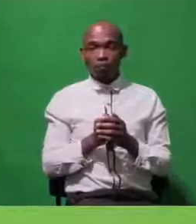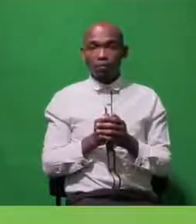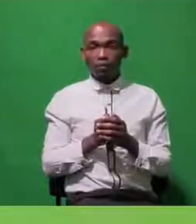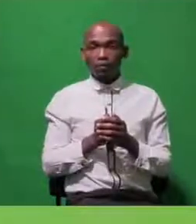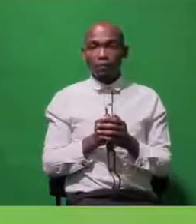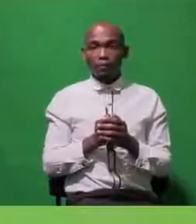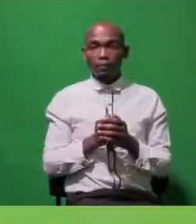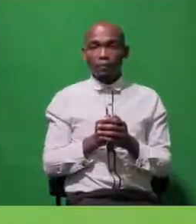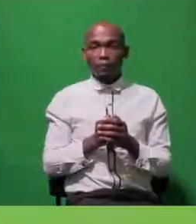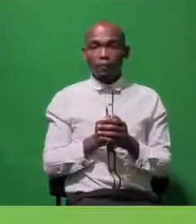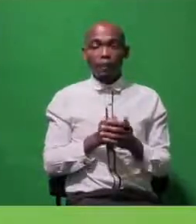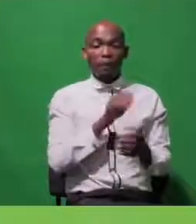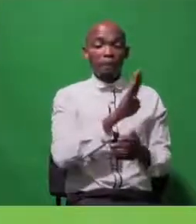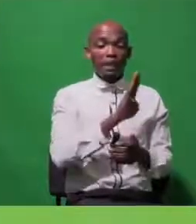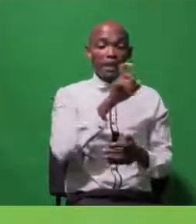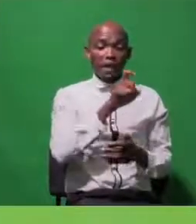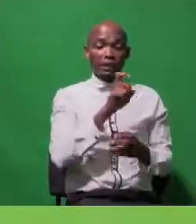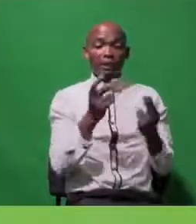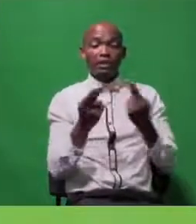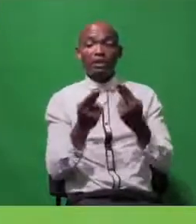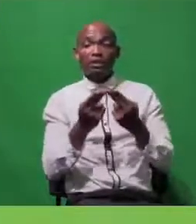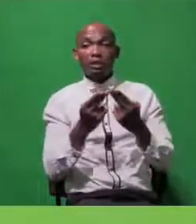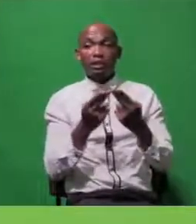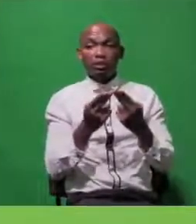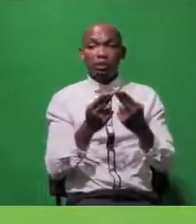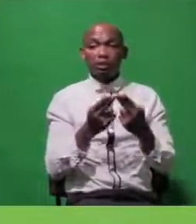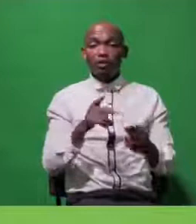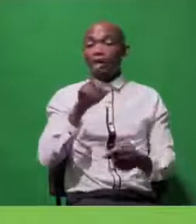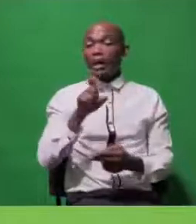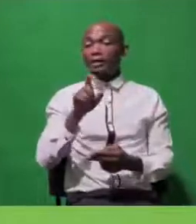dash. Bx is equal to Xb dash.